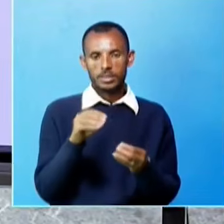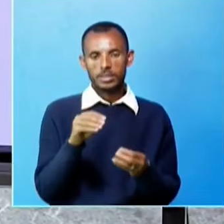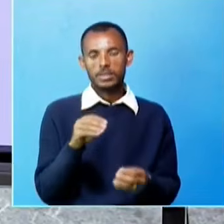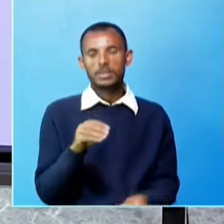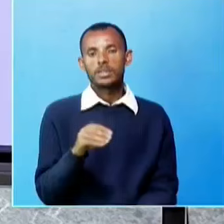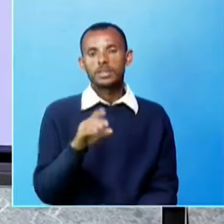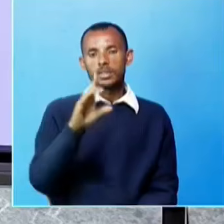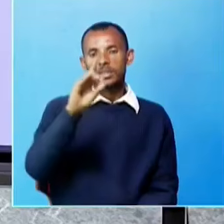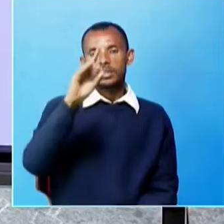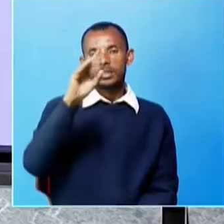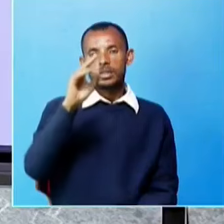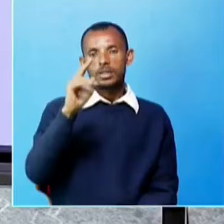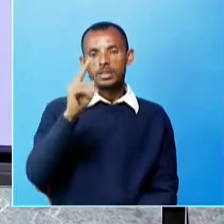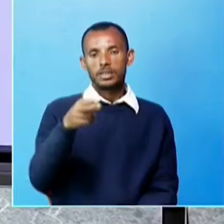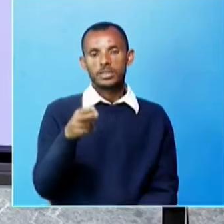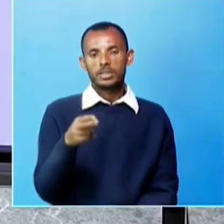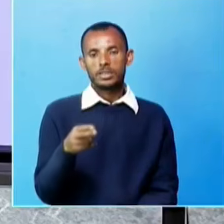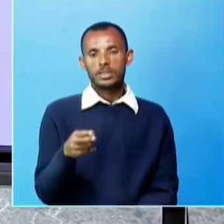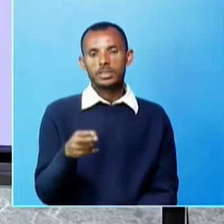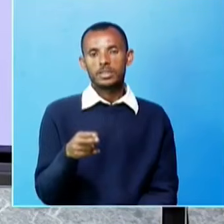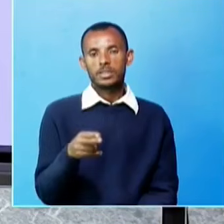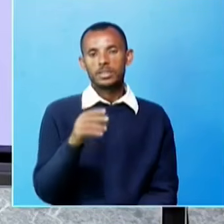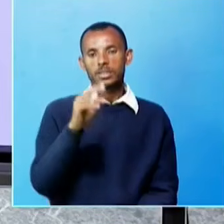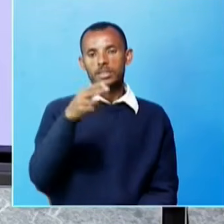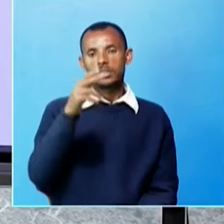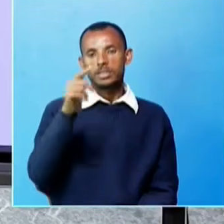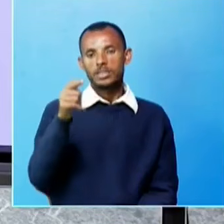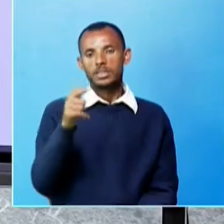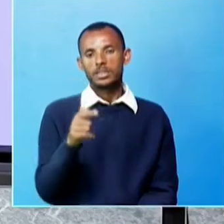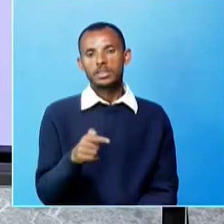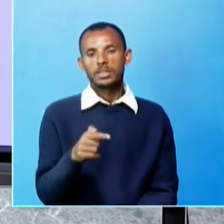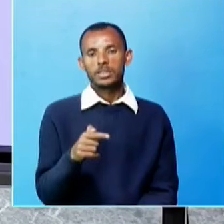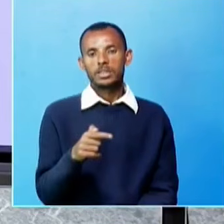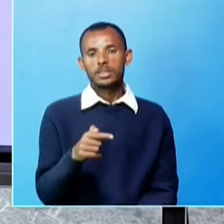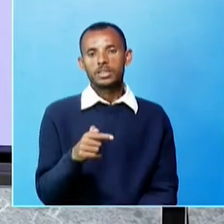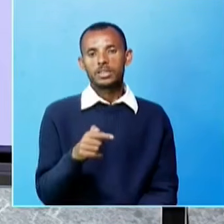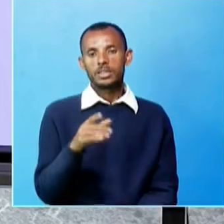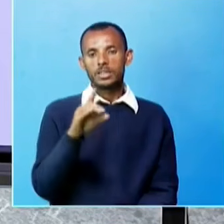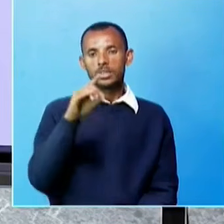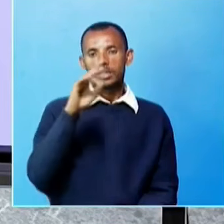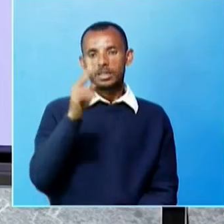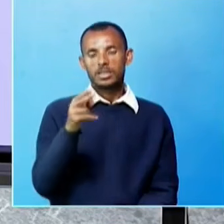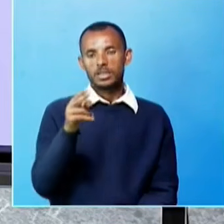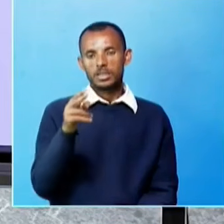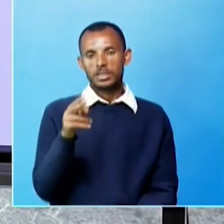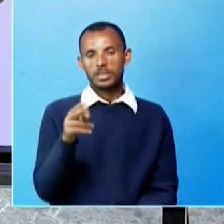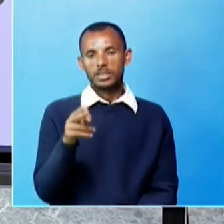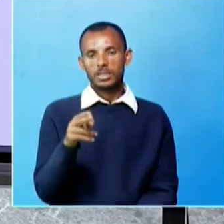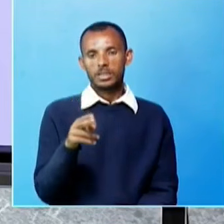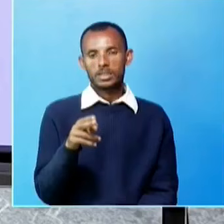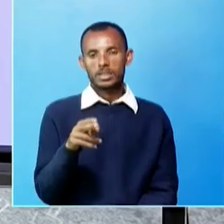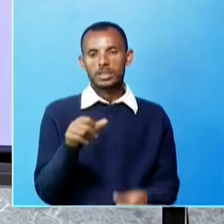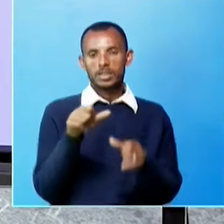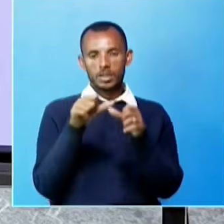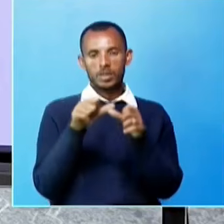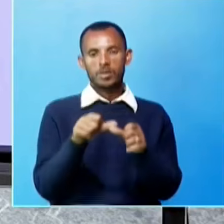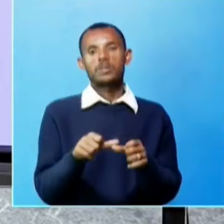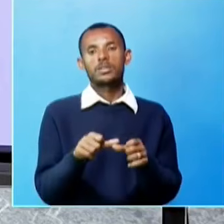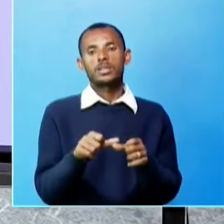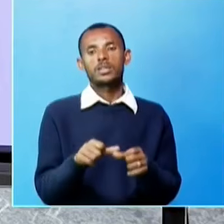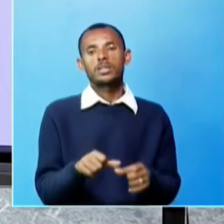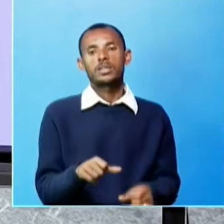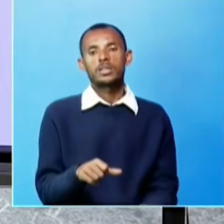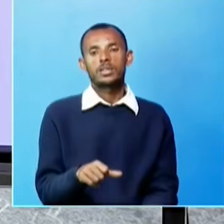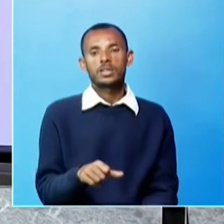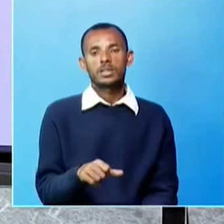here DH times HG. Okay, DH is constant. Okay,